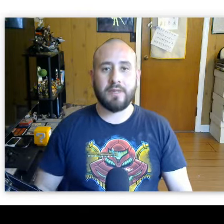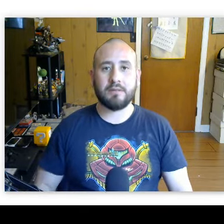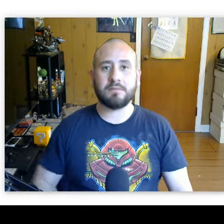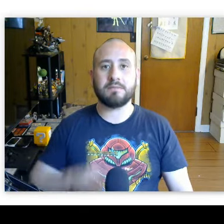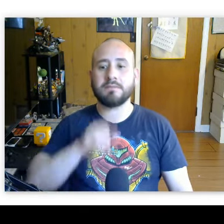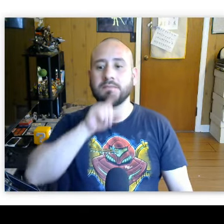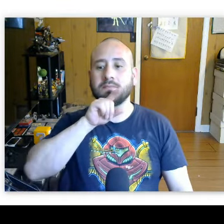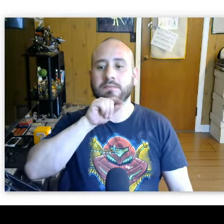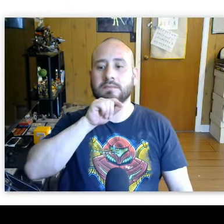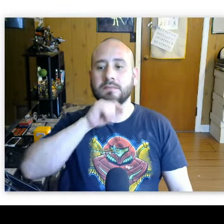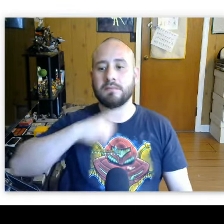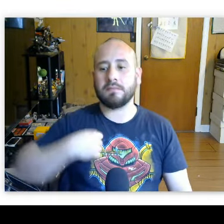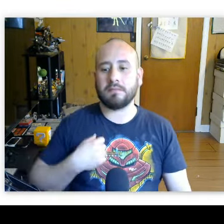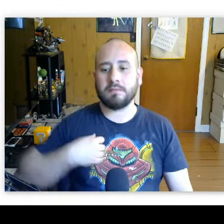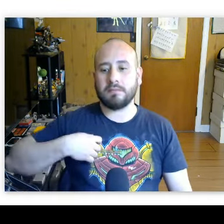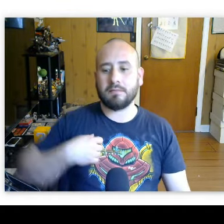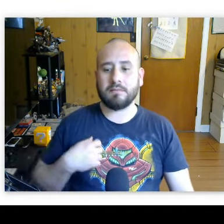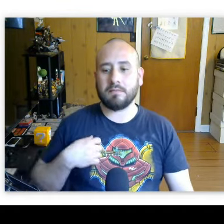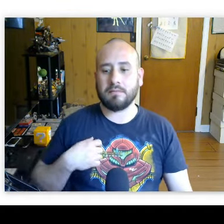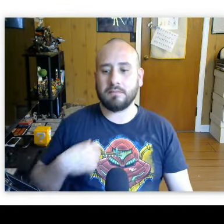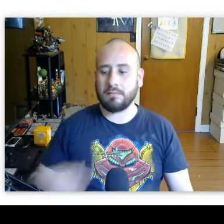chicken wing,